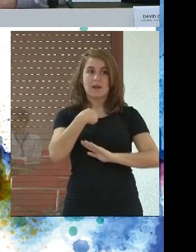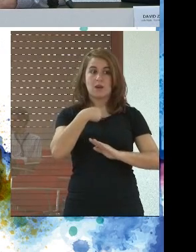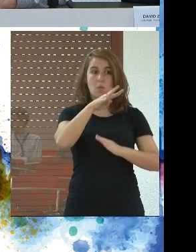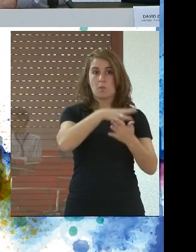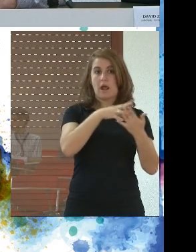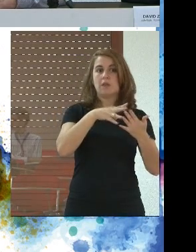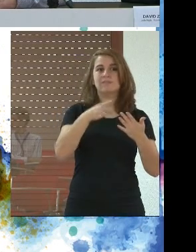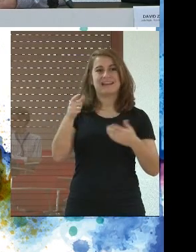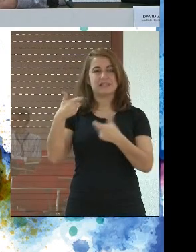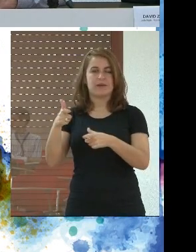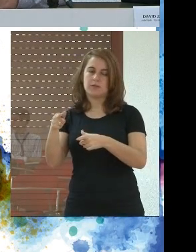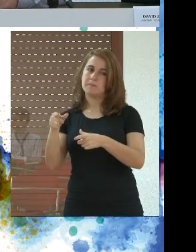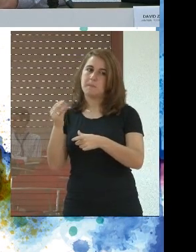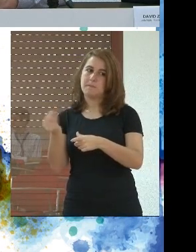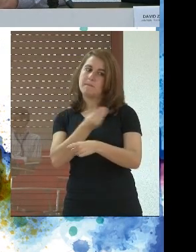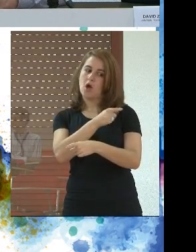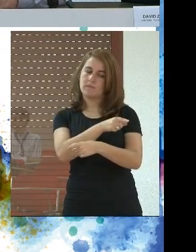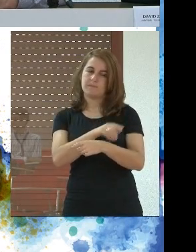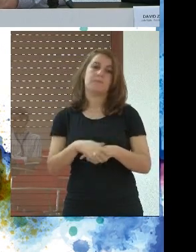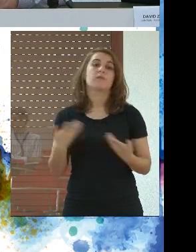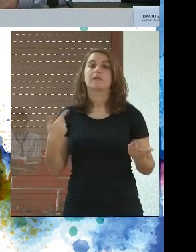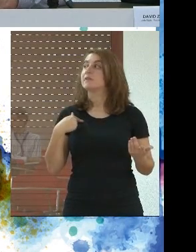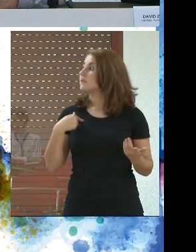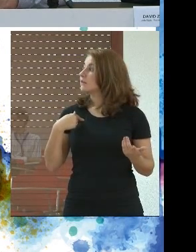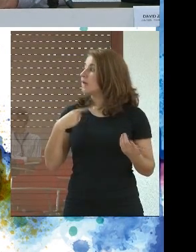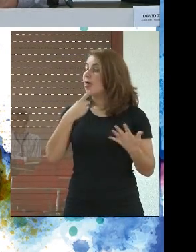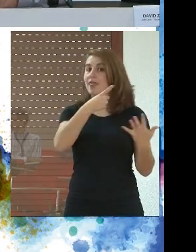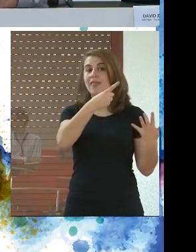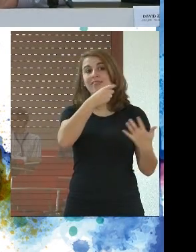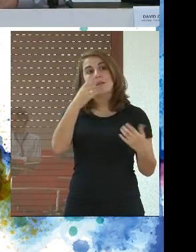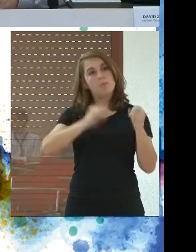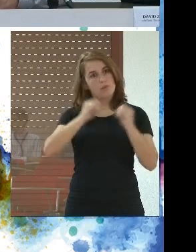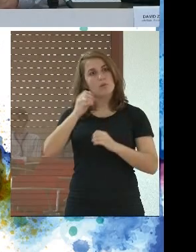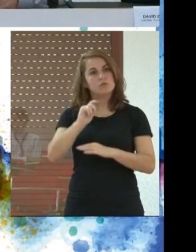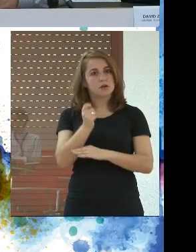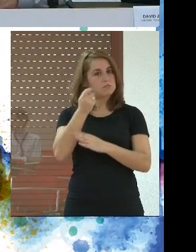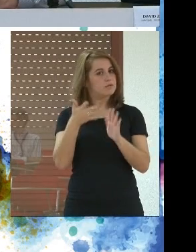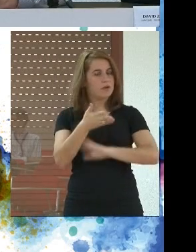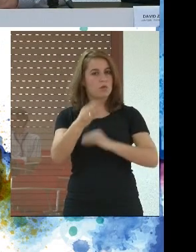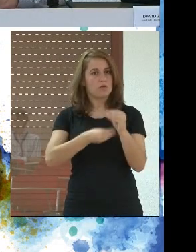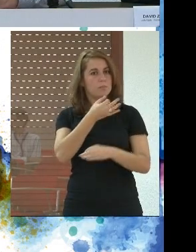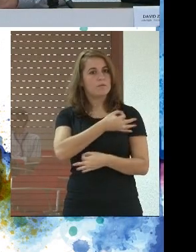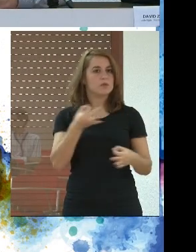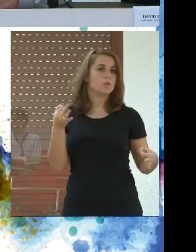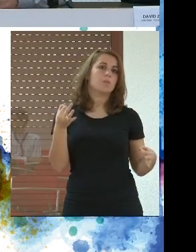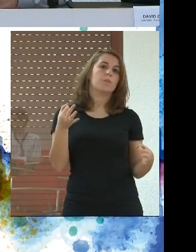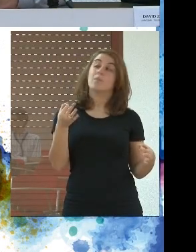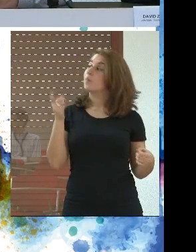works better than the classifier. In addition, 3 of the users had a general precision of 100%, so they did it